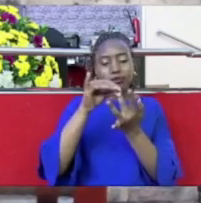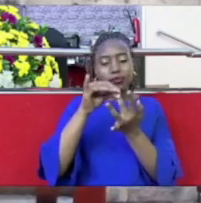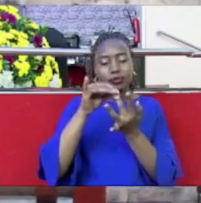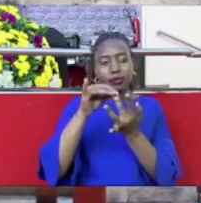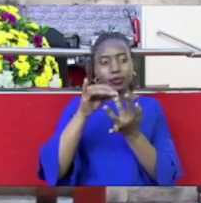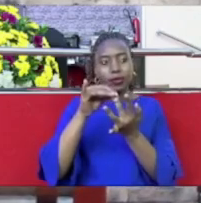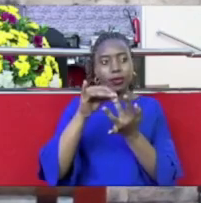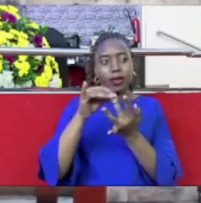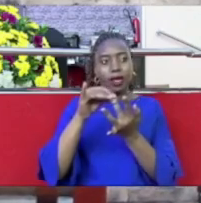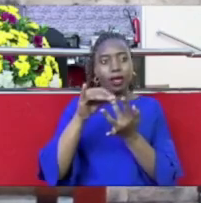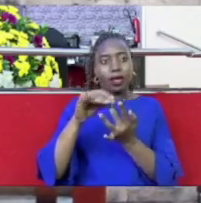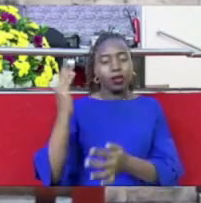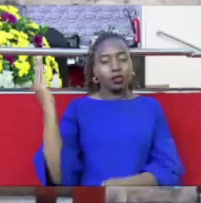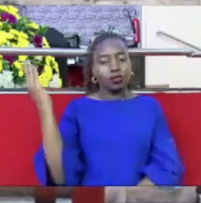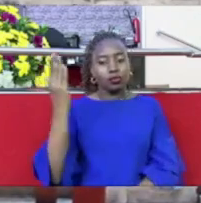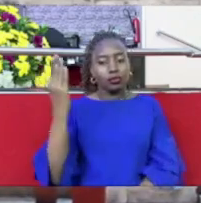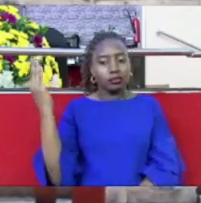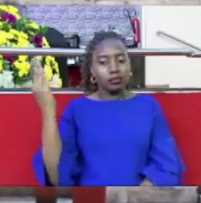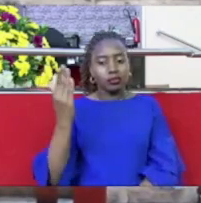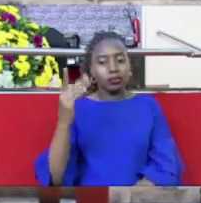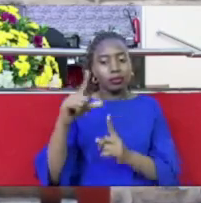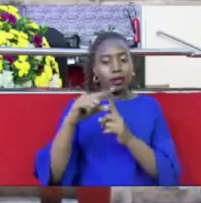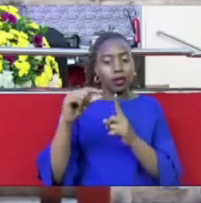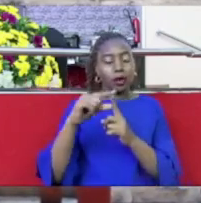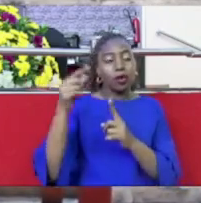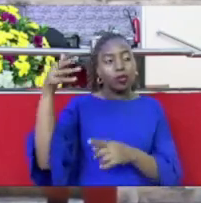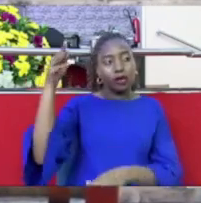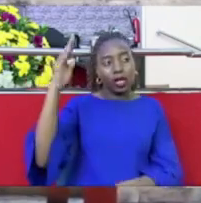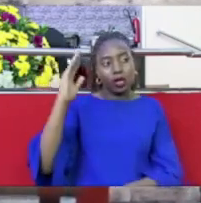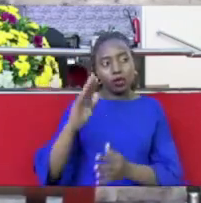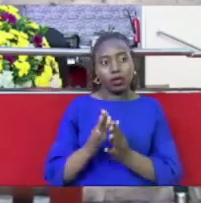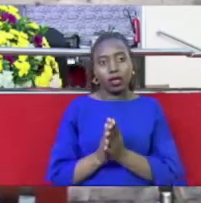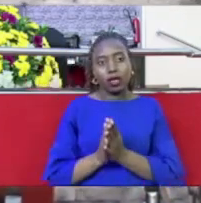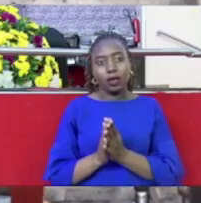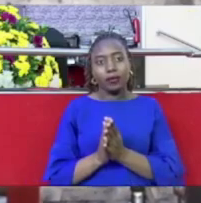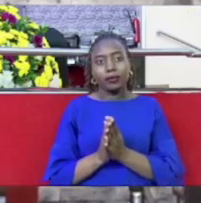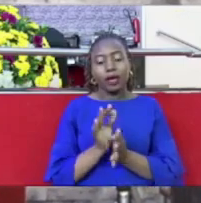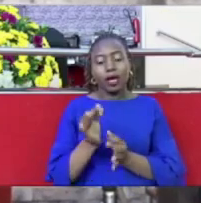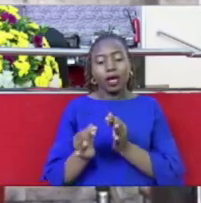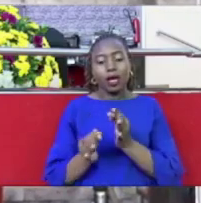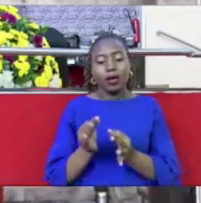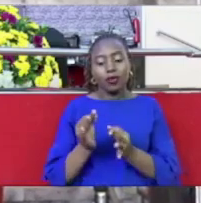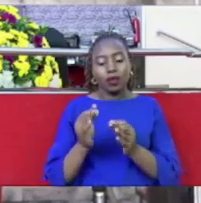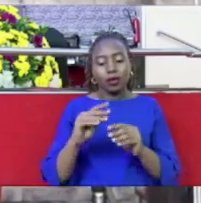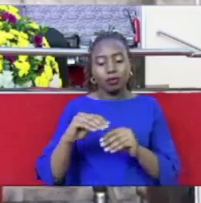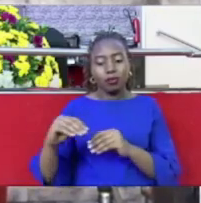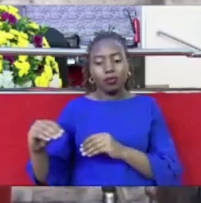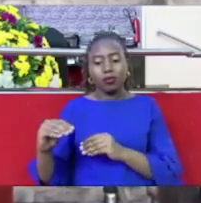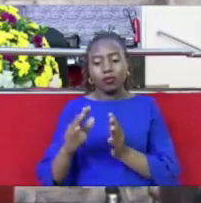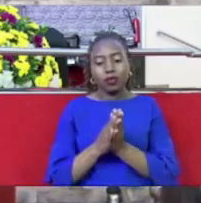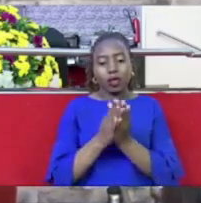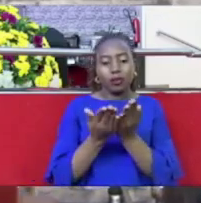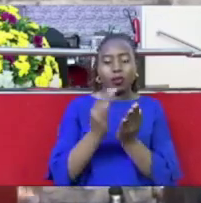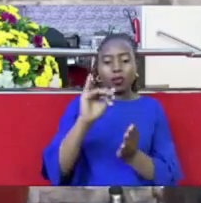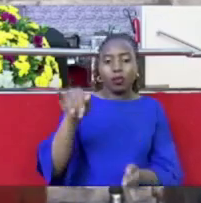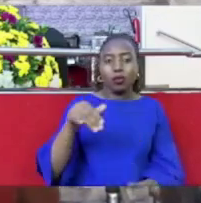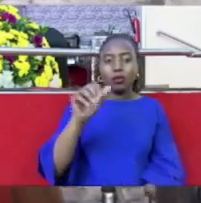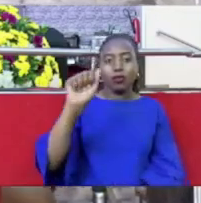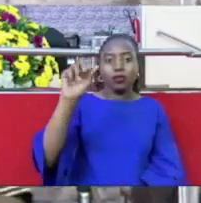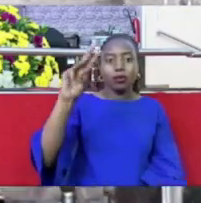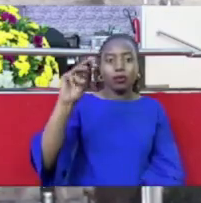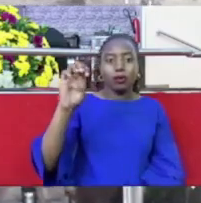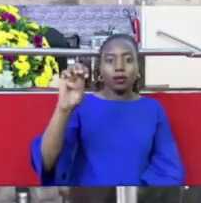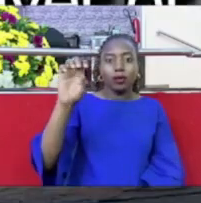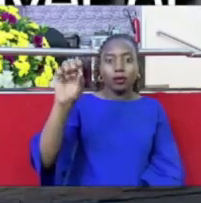the word of the Lord. Kulileta neno lake Bwana. If you would turn with me to the book of James chapter number